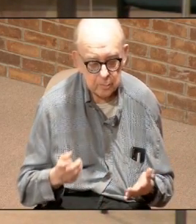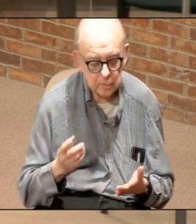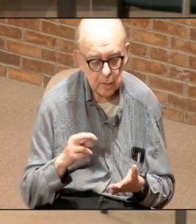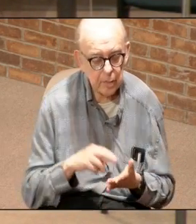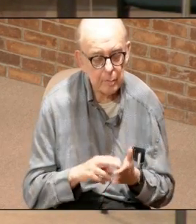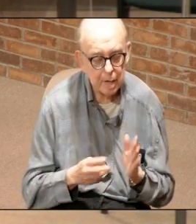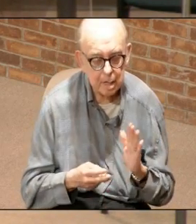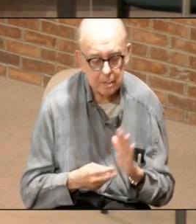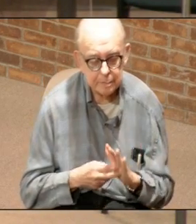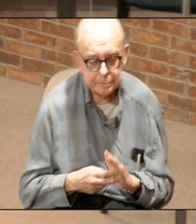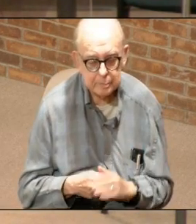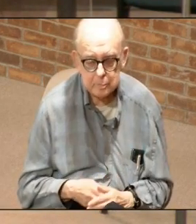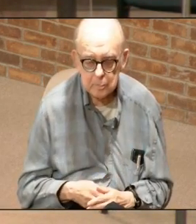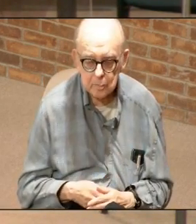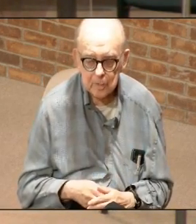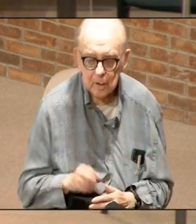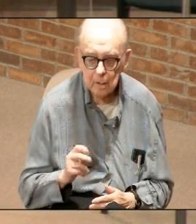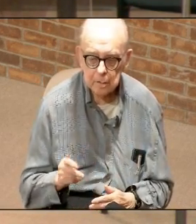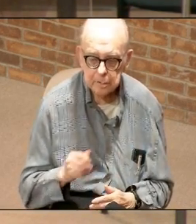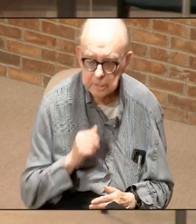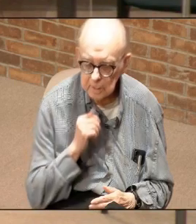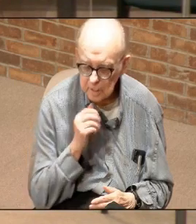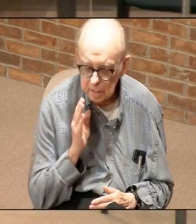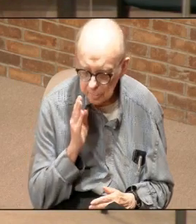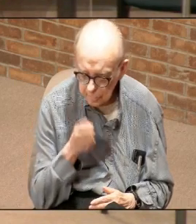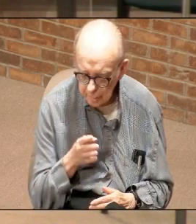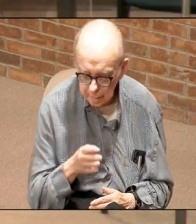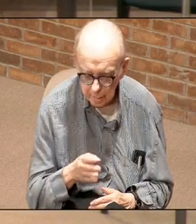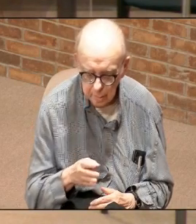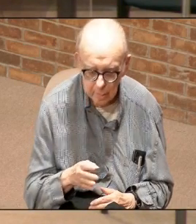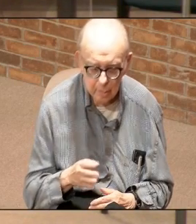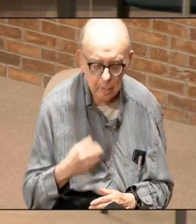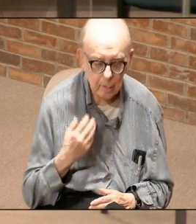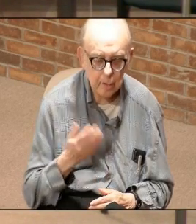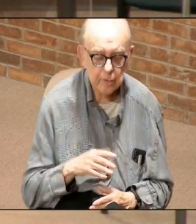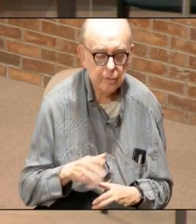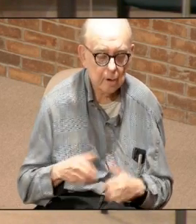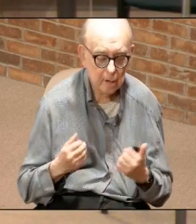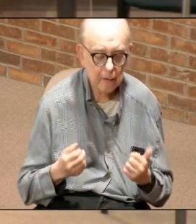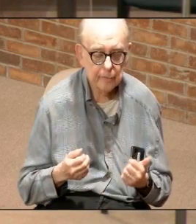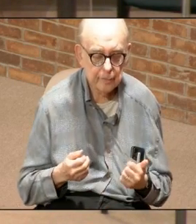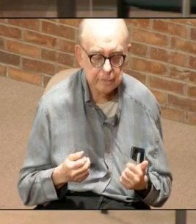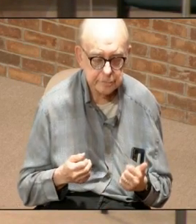it is. Okay, it's not direct. This is our life.